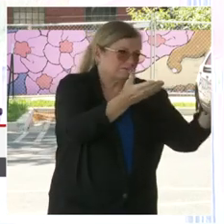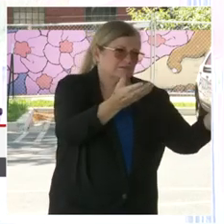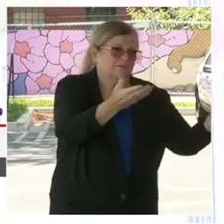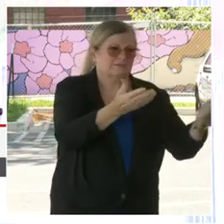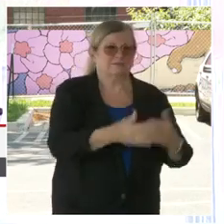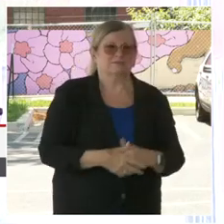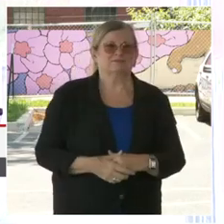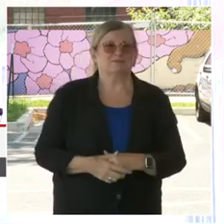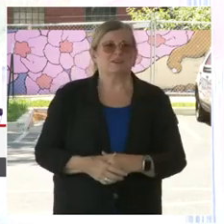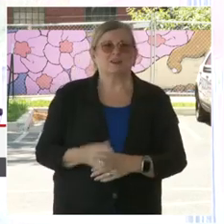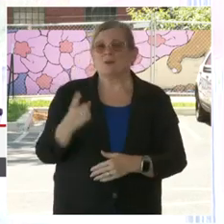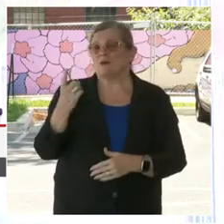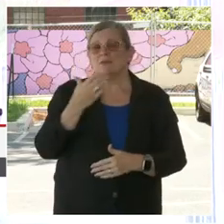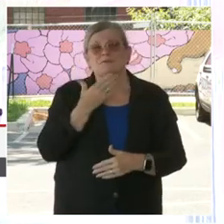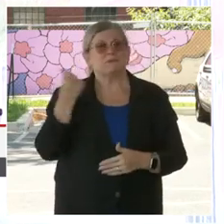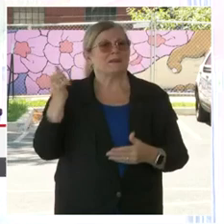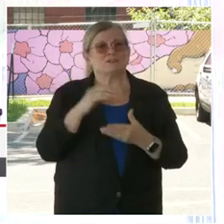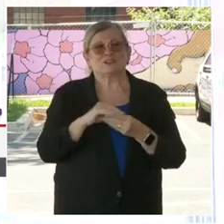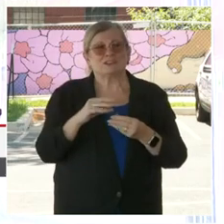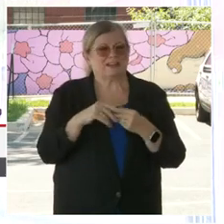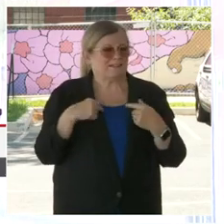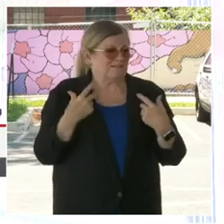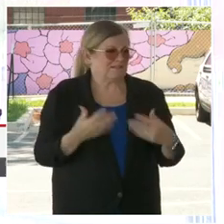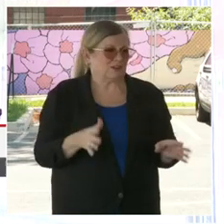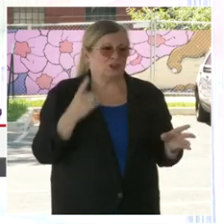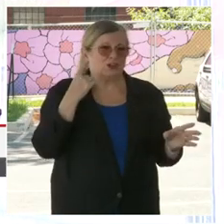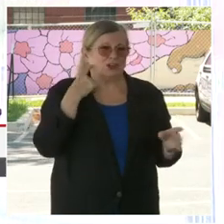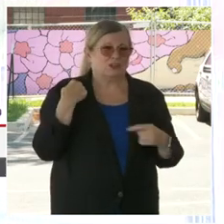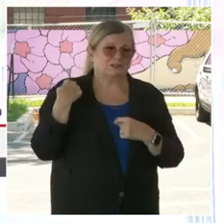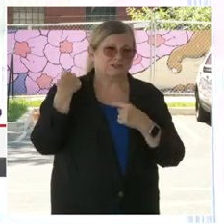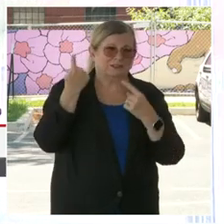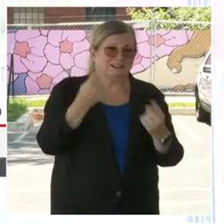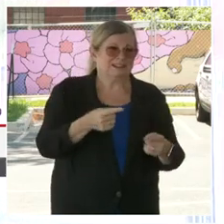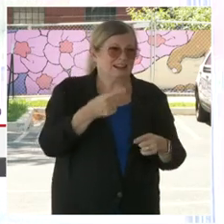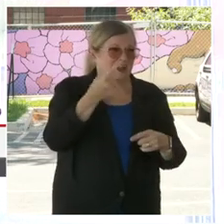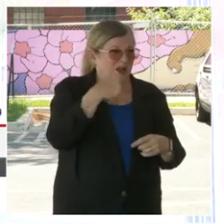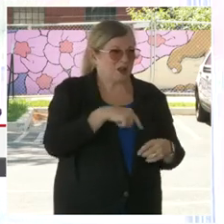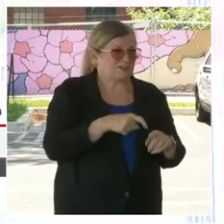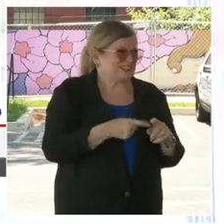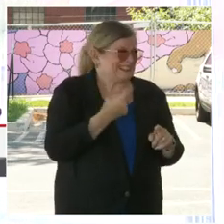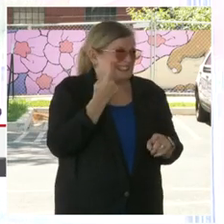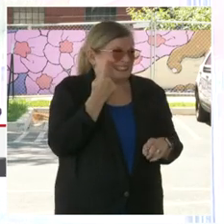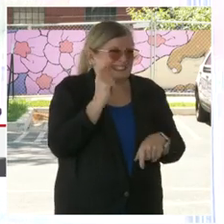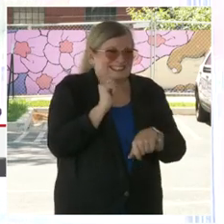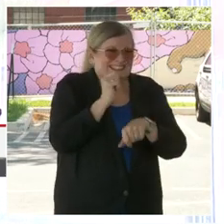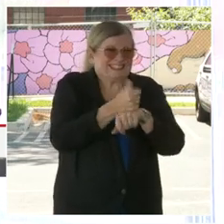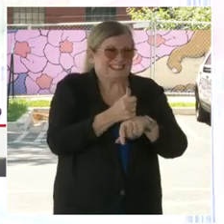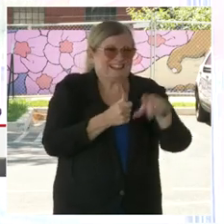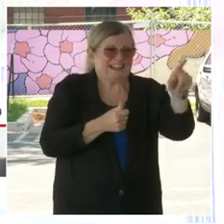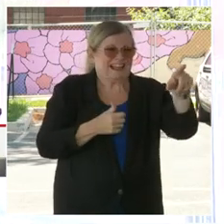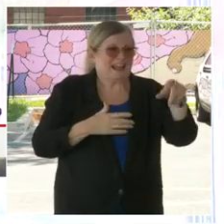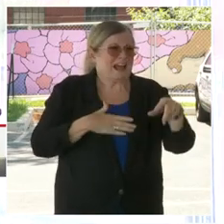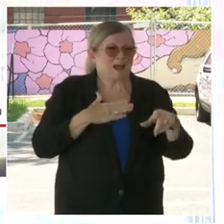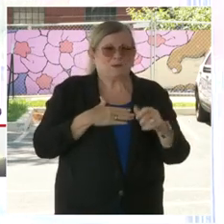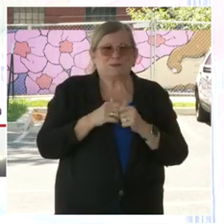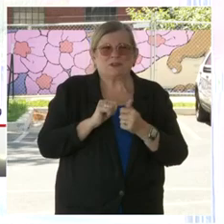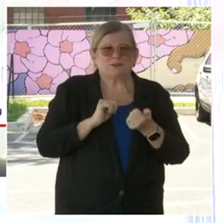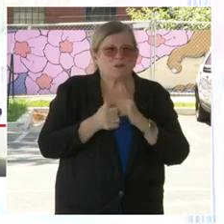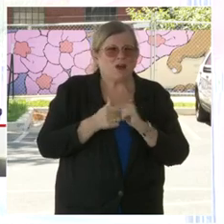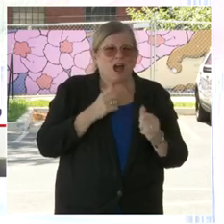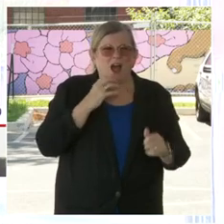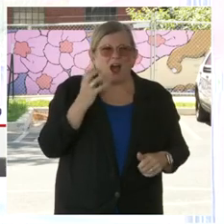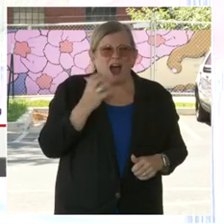stories that I hear is when I come to the entertainment and sports complex, that people tell me how friendly everybody is who works